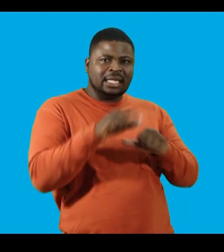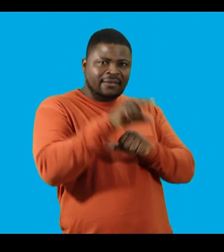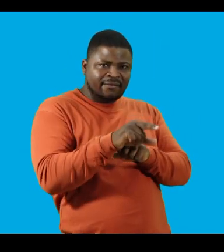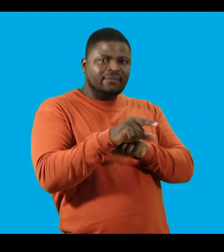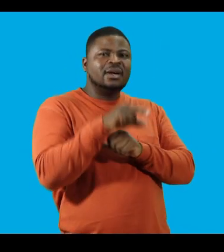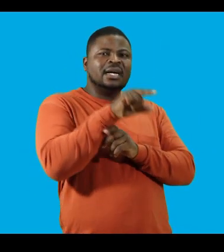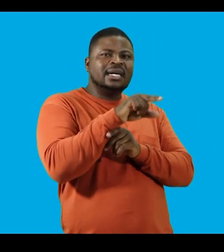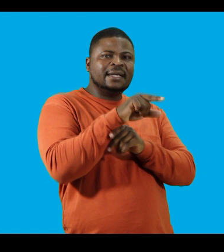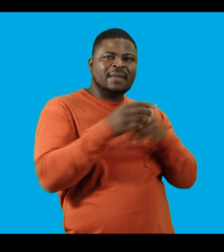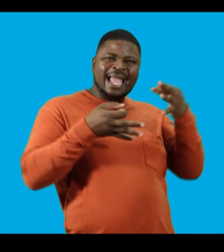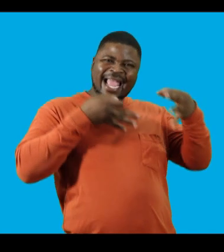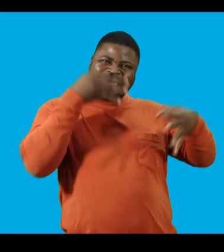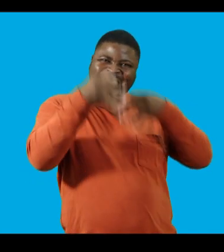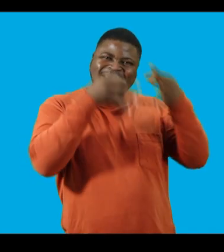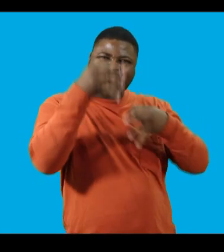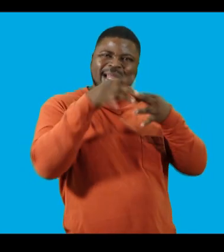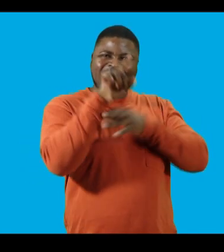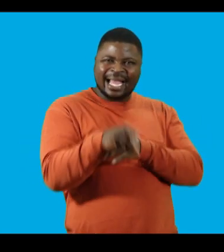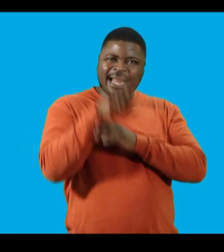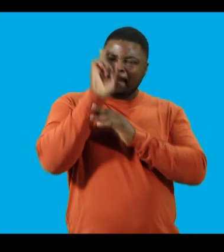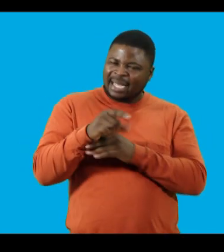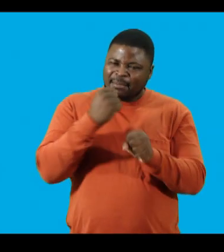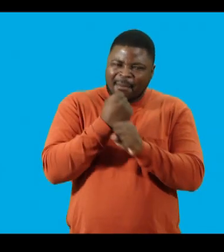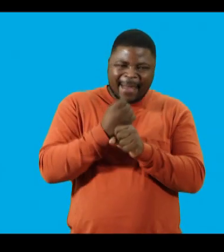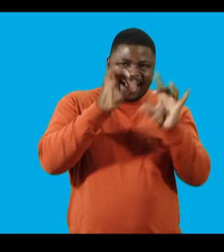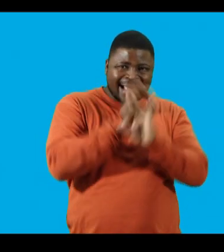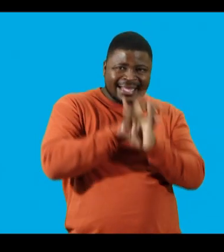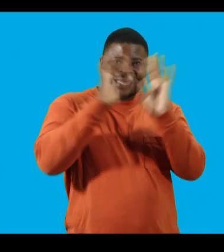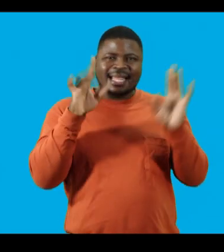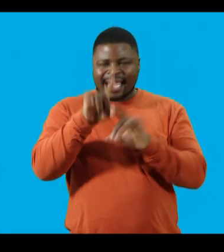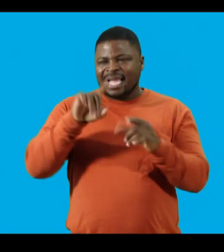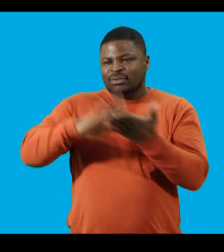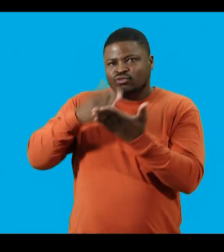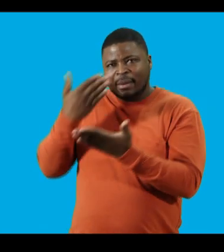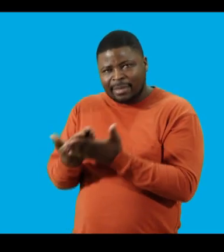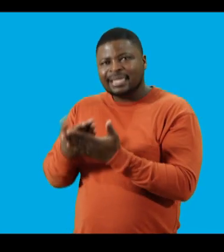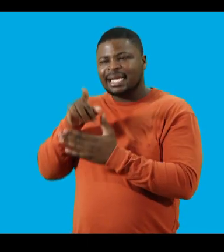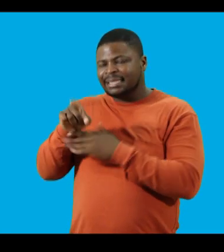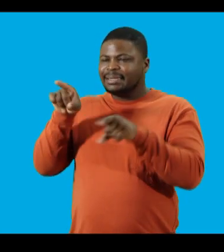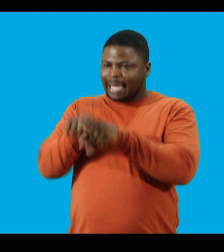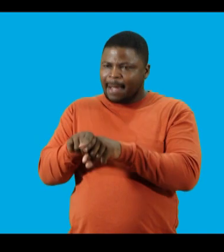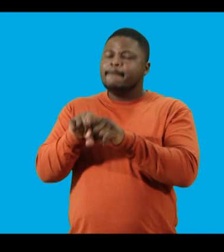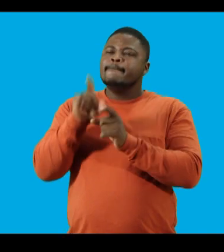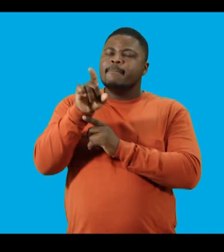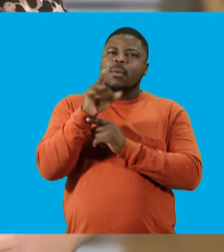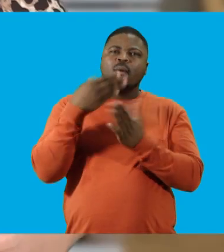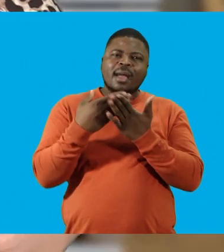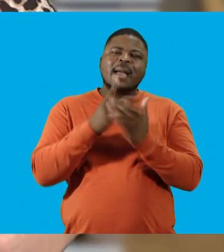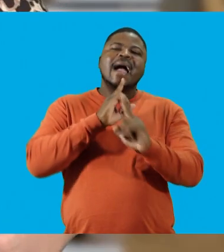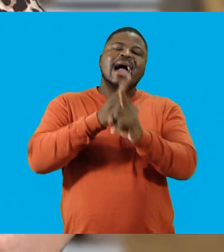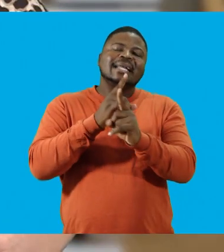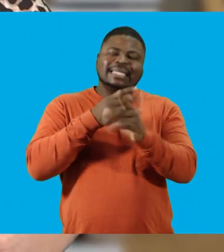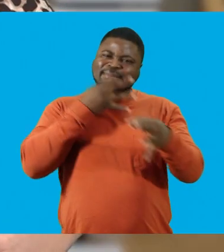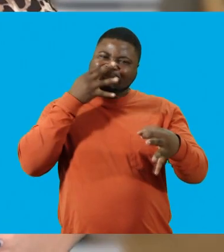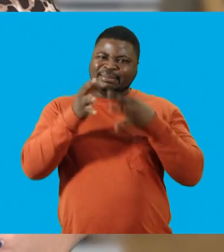categories. Explain is to make a clear, interpret, spell out answer. So